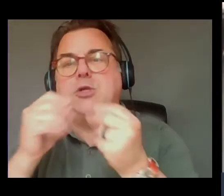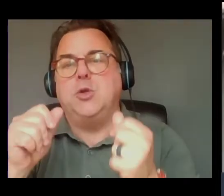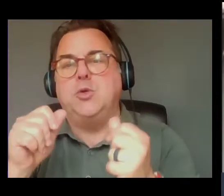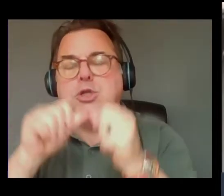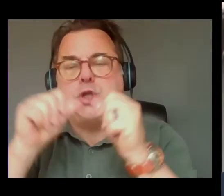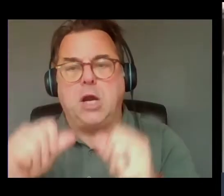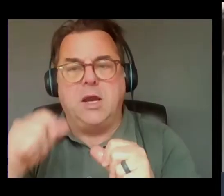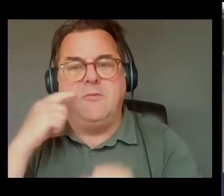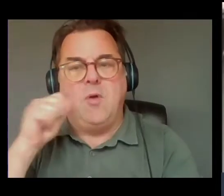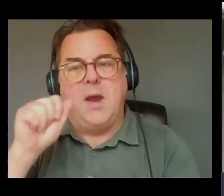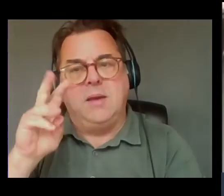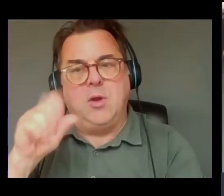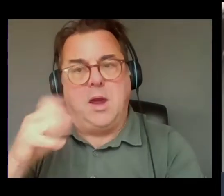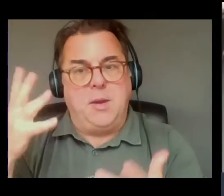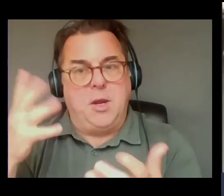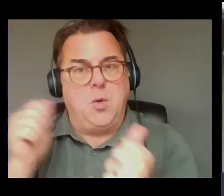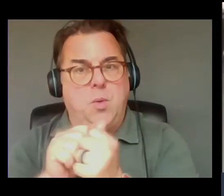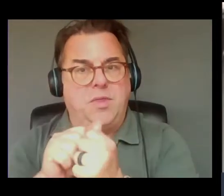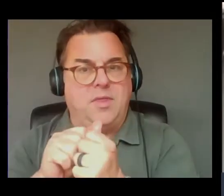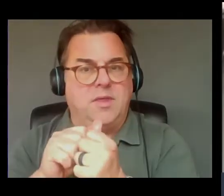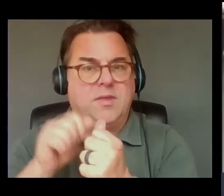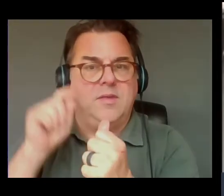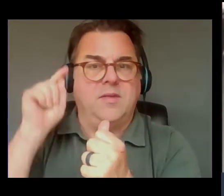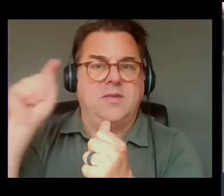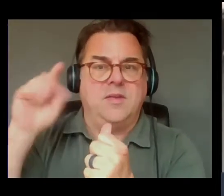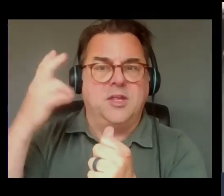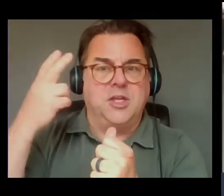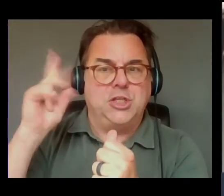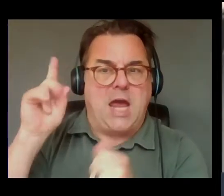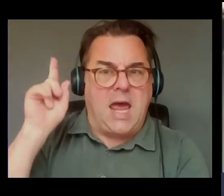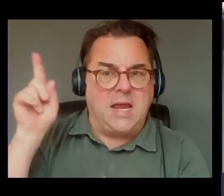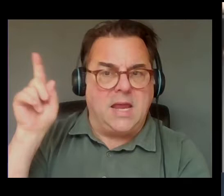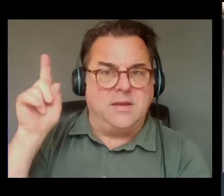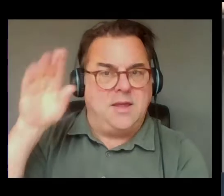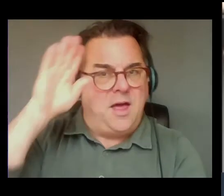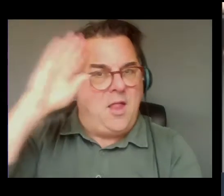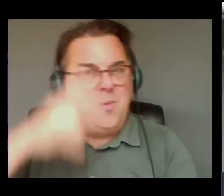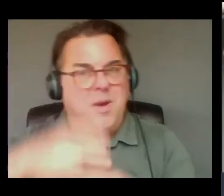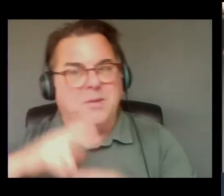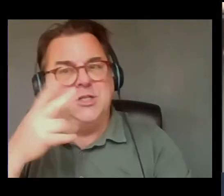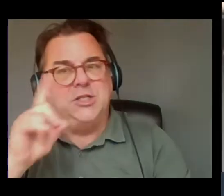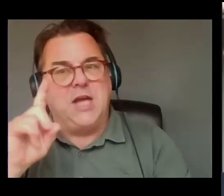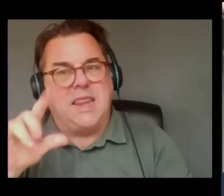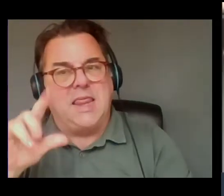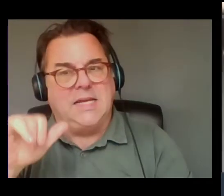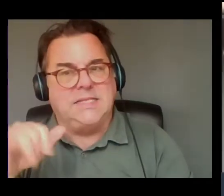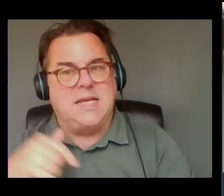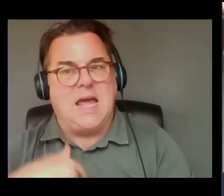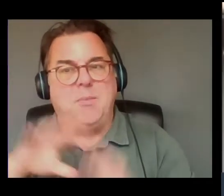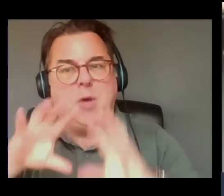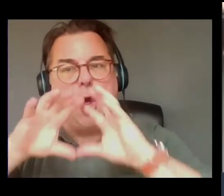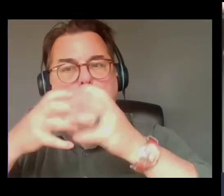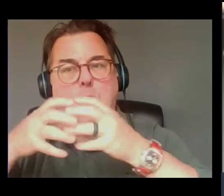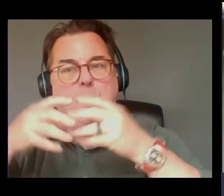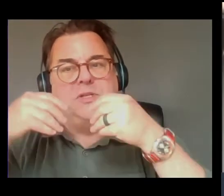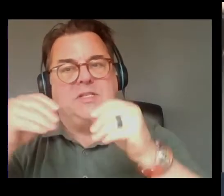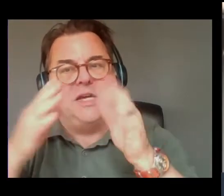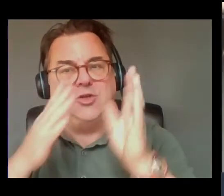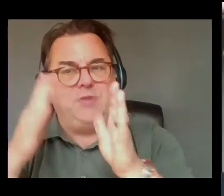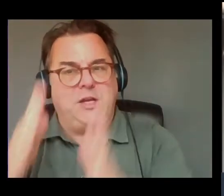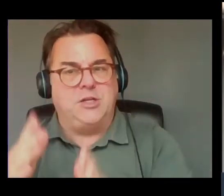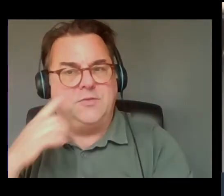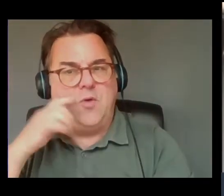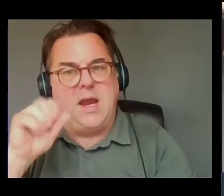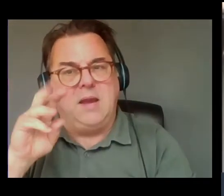And I'm here with a host is Chad. Hey everybody, my name is Chad Lacey. I'm a global sales strategist at AWS on our